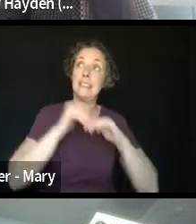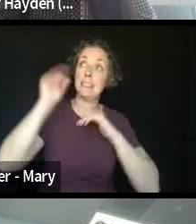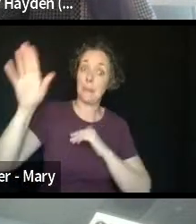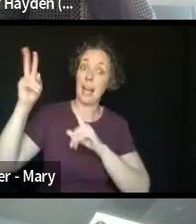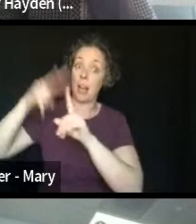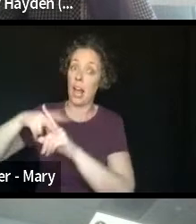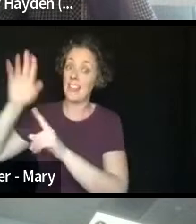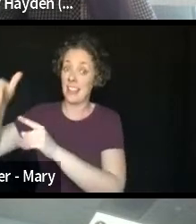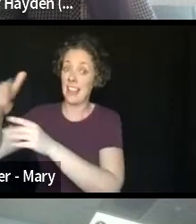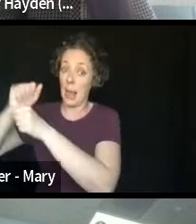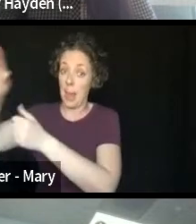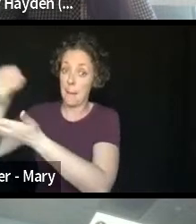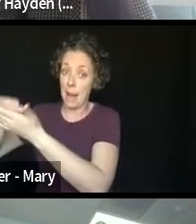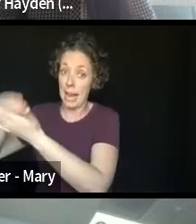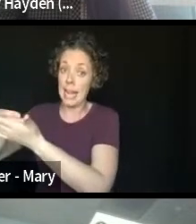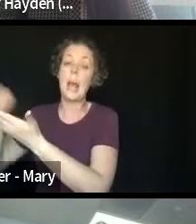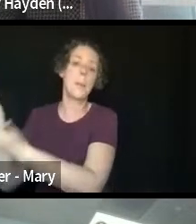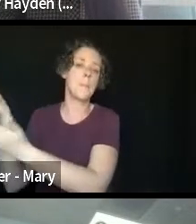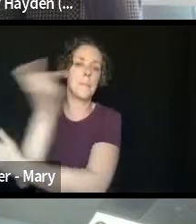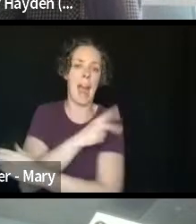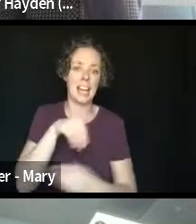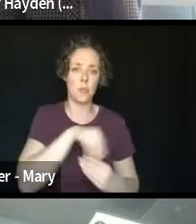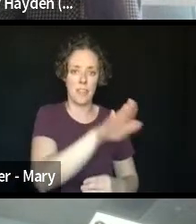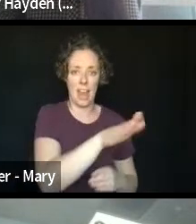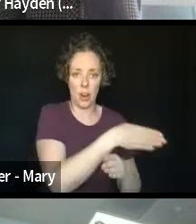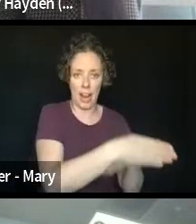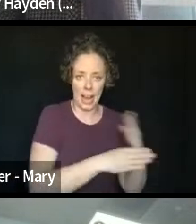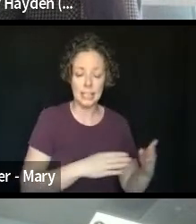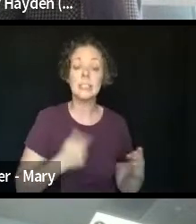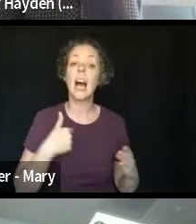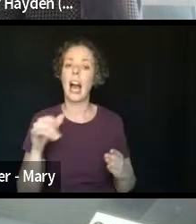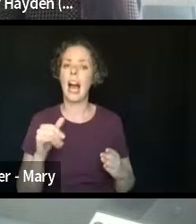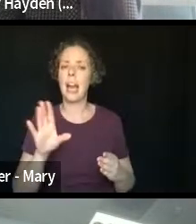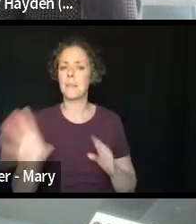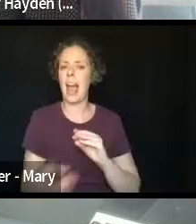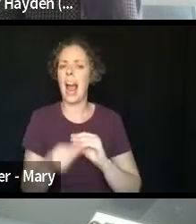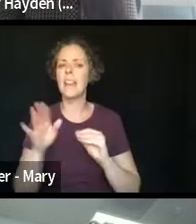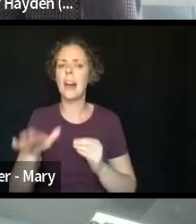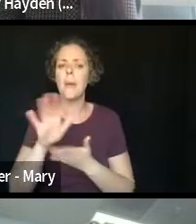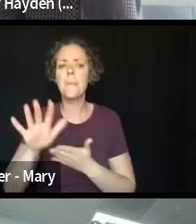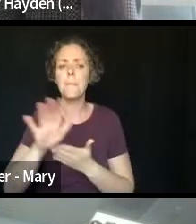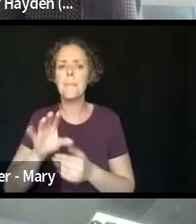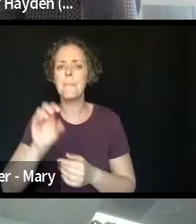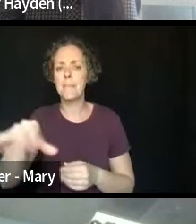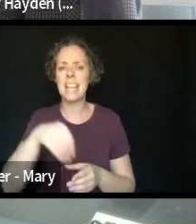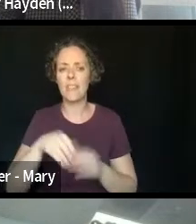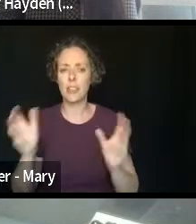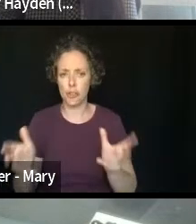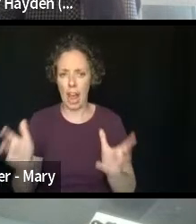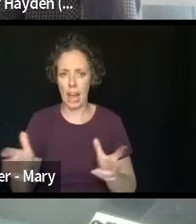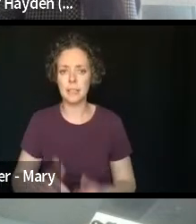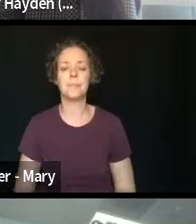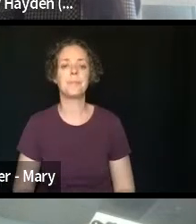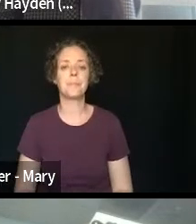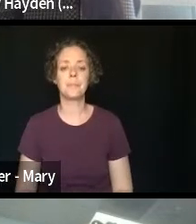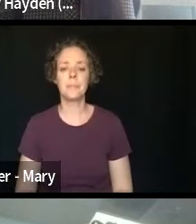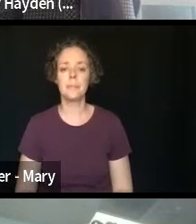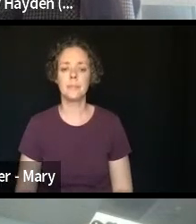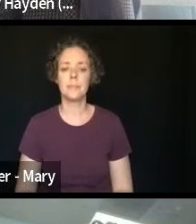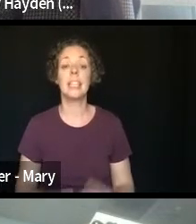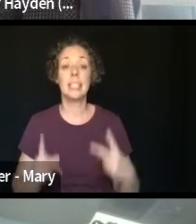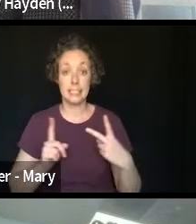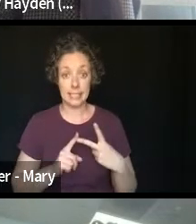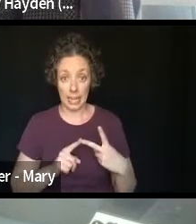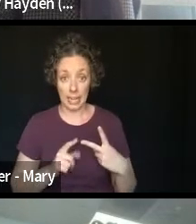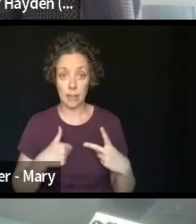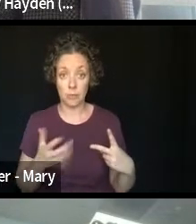hands. So if you could spread that, and I also put the flyer in the chat for us. The second thing I want to mention is